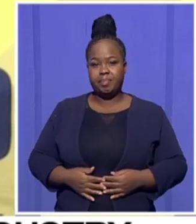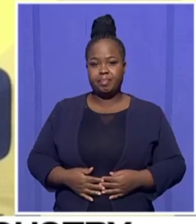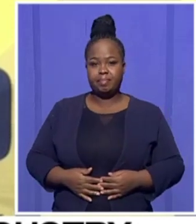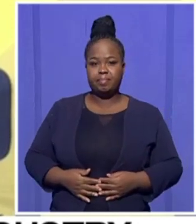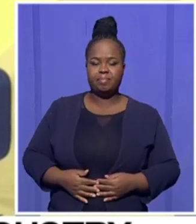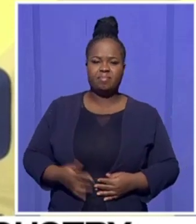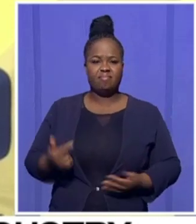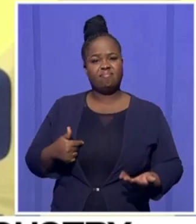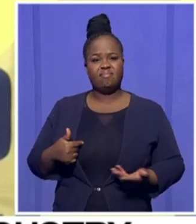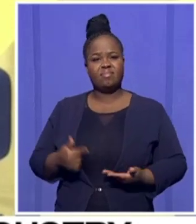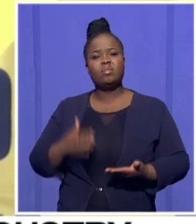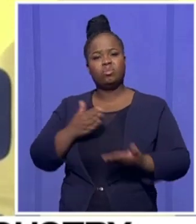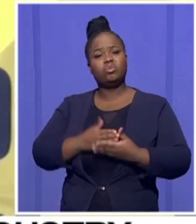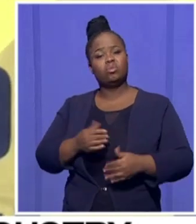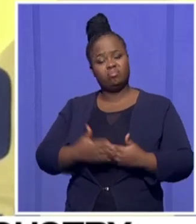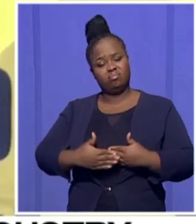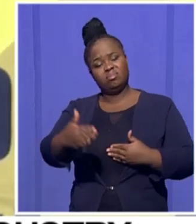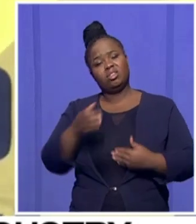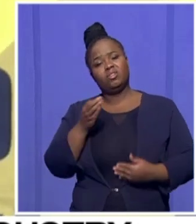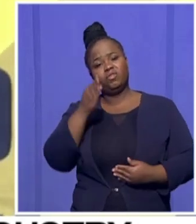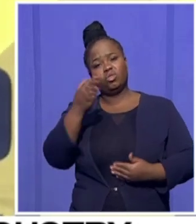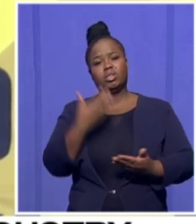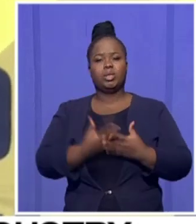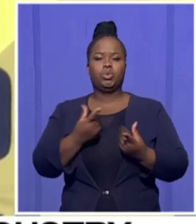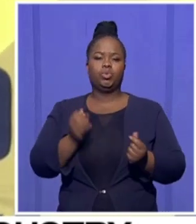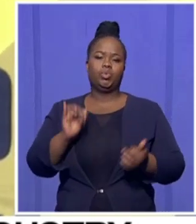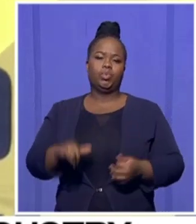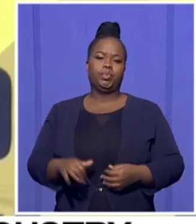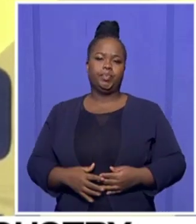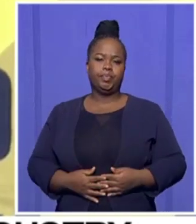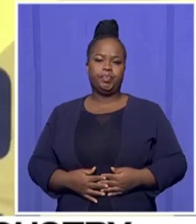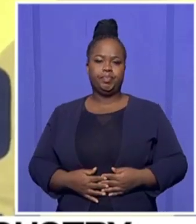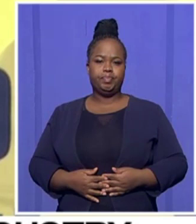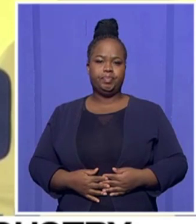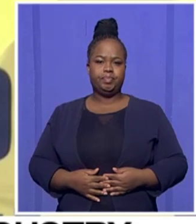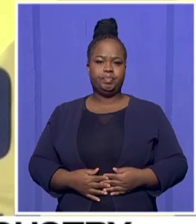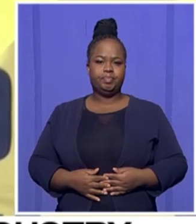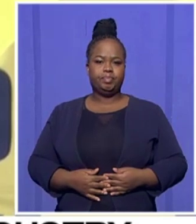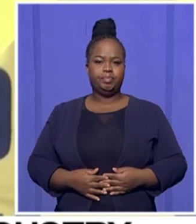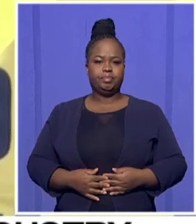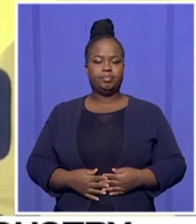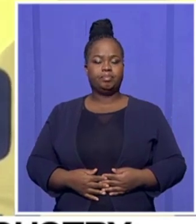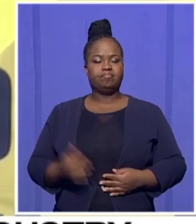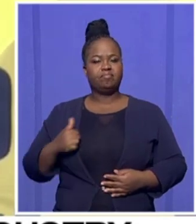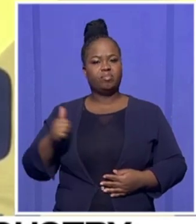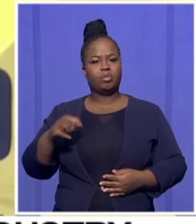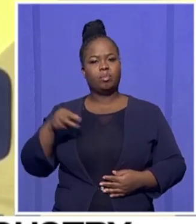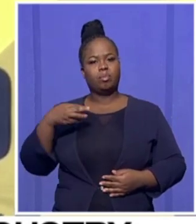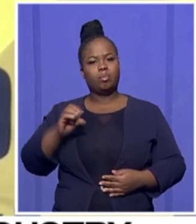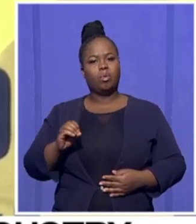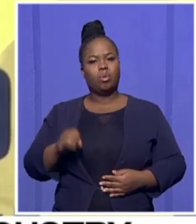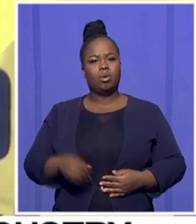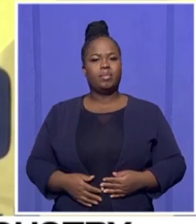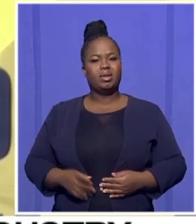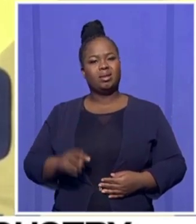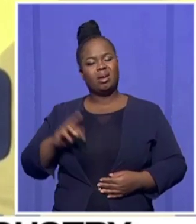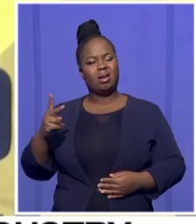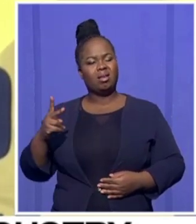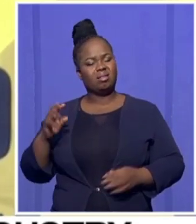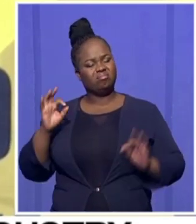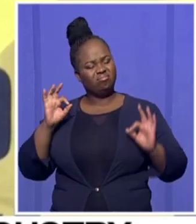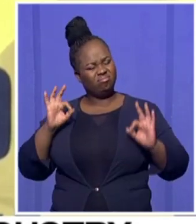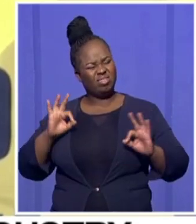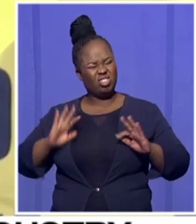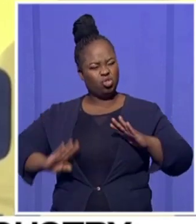I'm sure we will do that going forward. In Comrade Mpho, we saw some of the finest